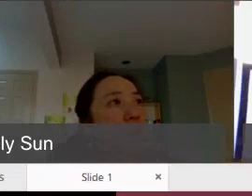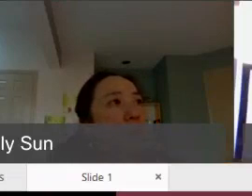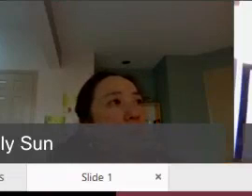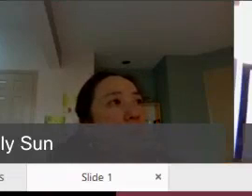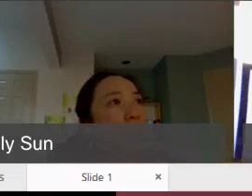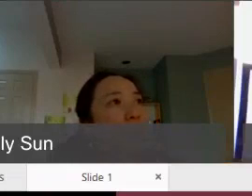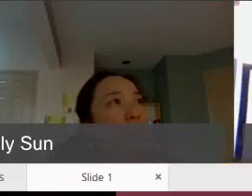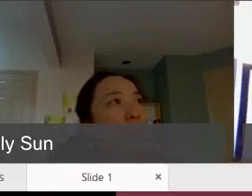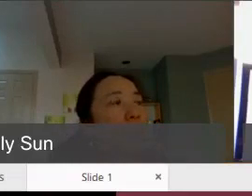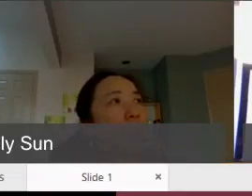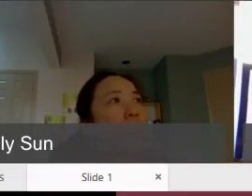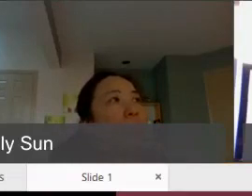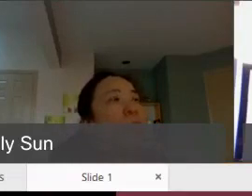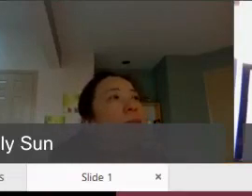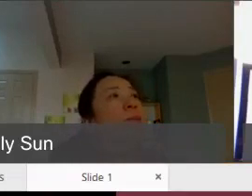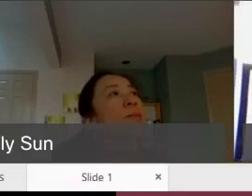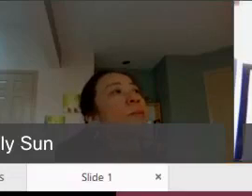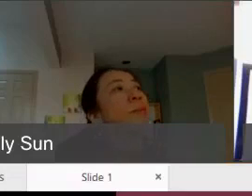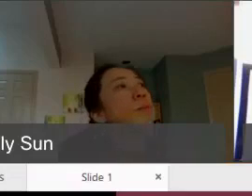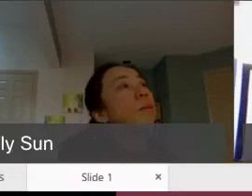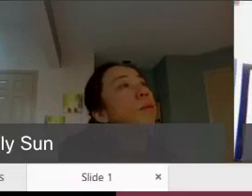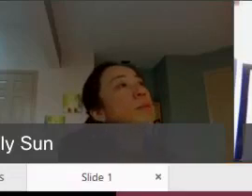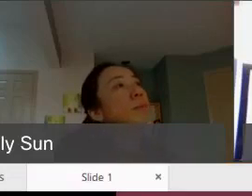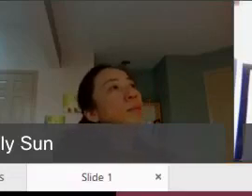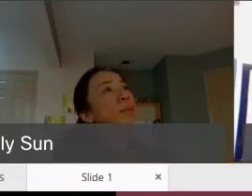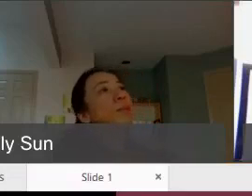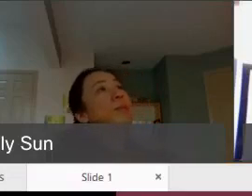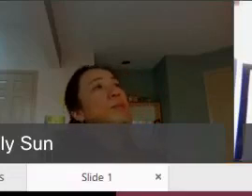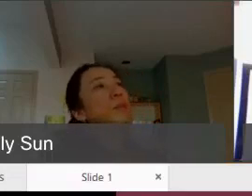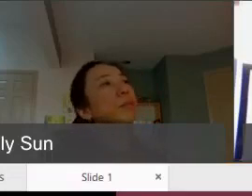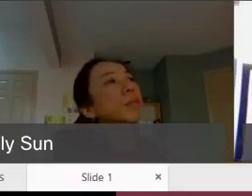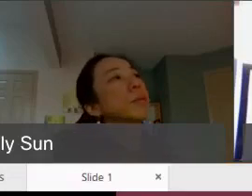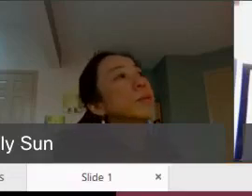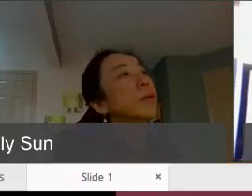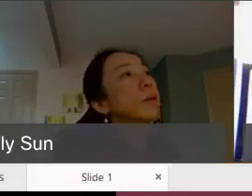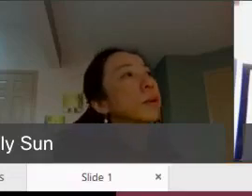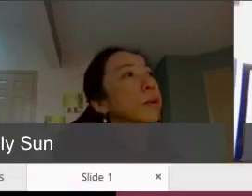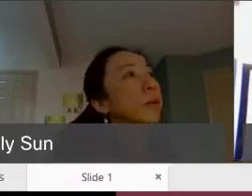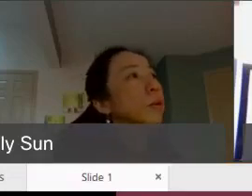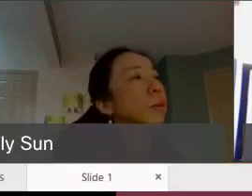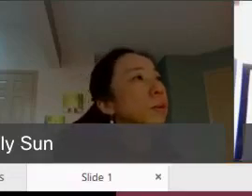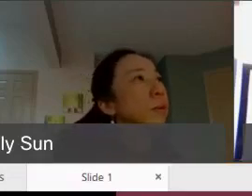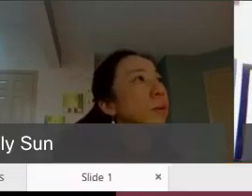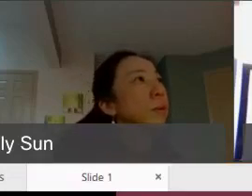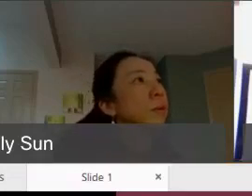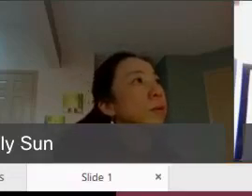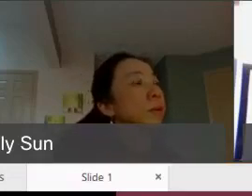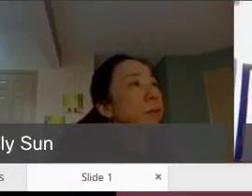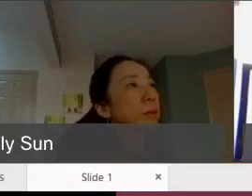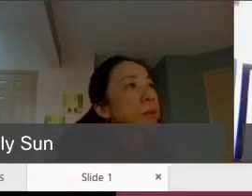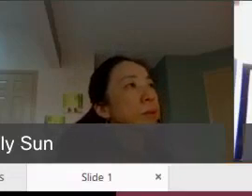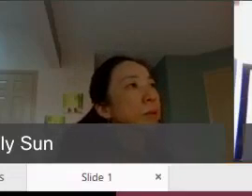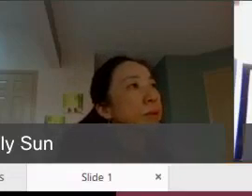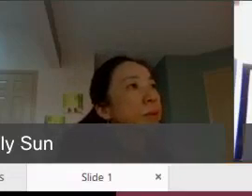has also been lower than the state. And even though in level 1, that is the majority of where our